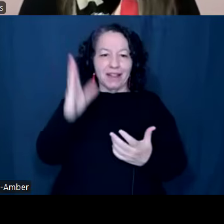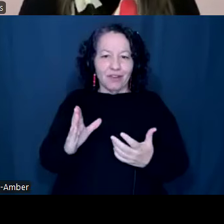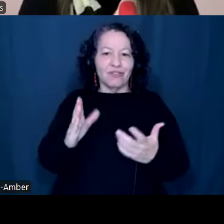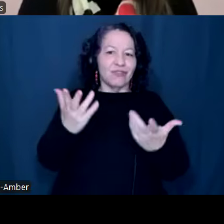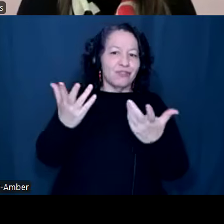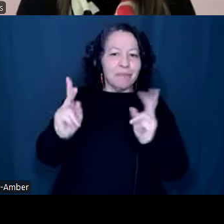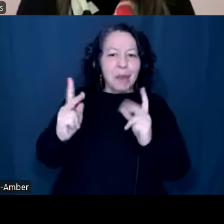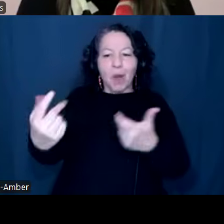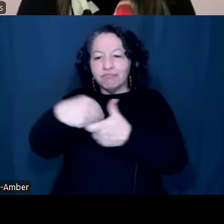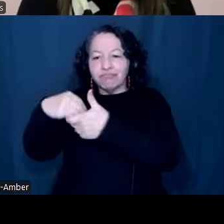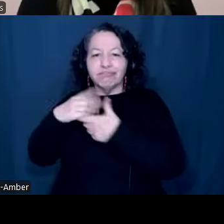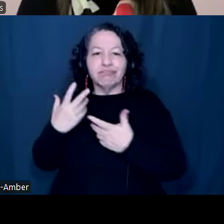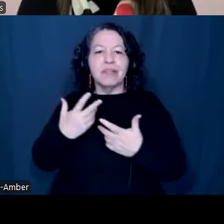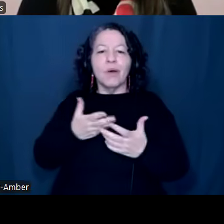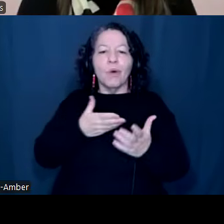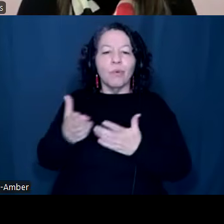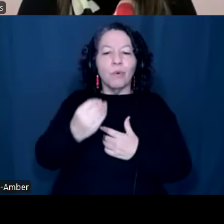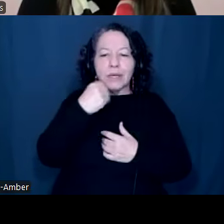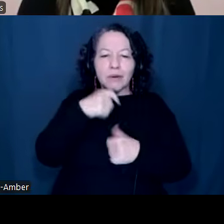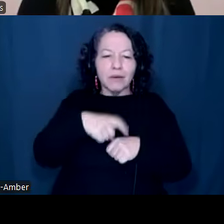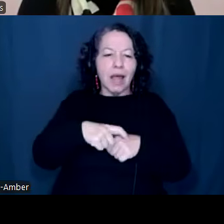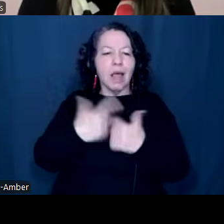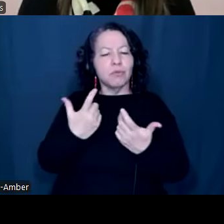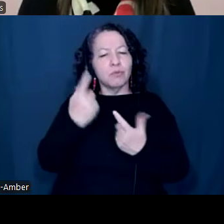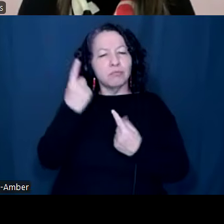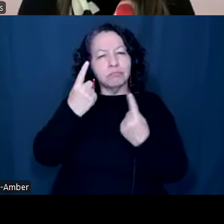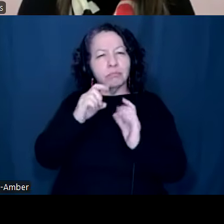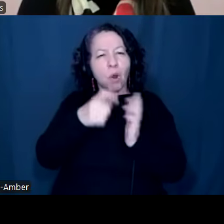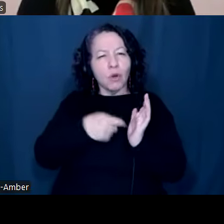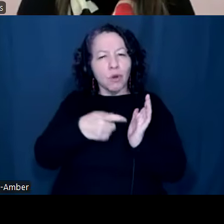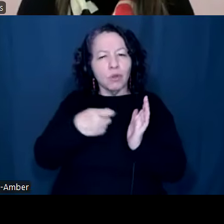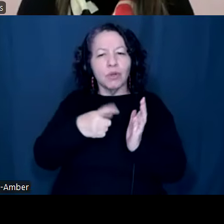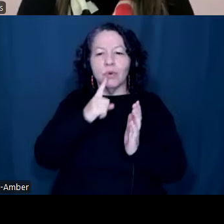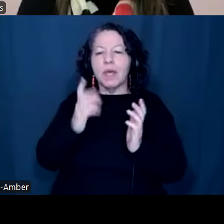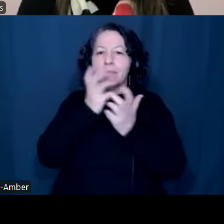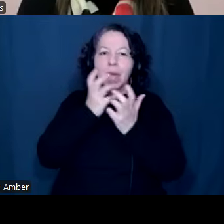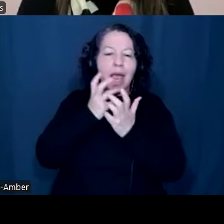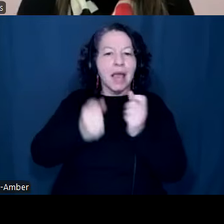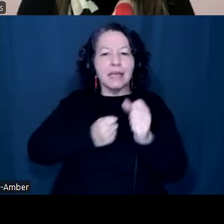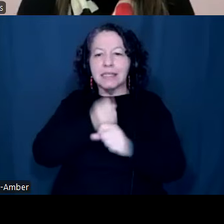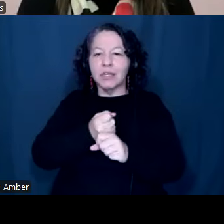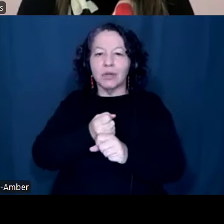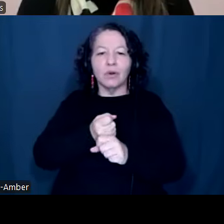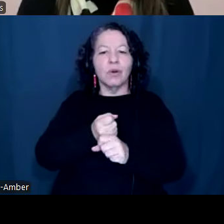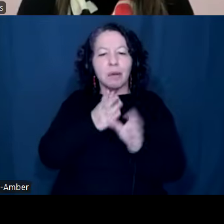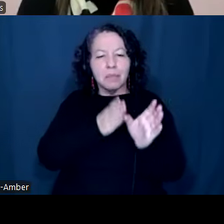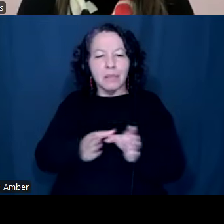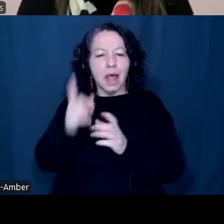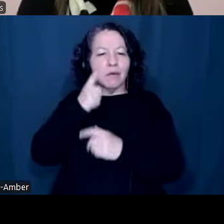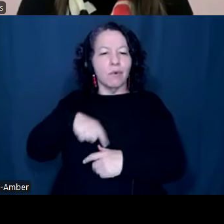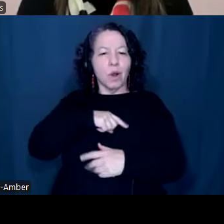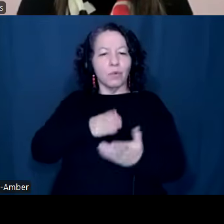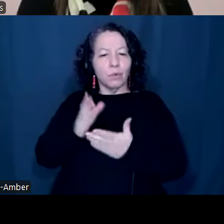about archaeology. And we have a really outstanding year that has been organized for us by